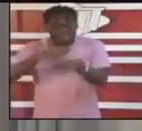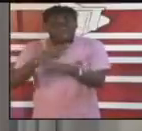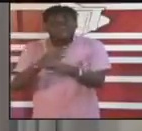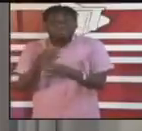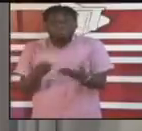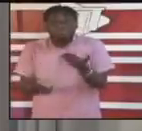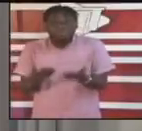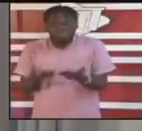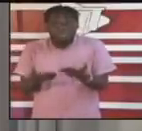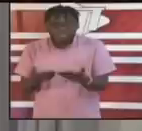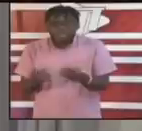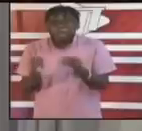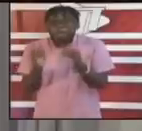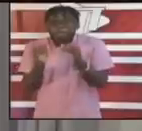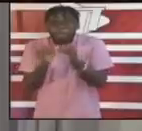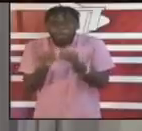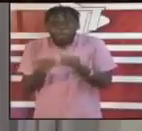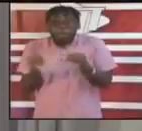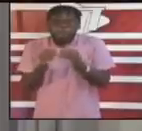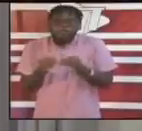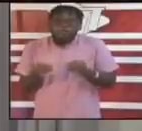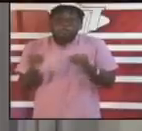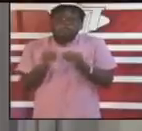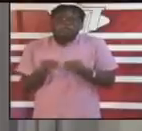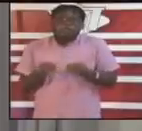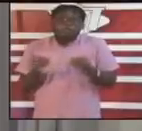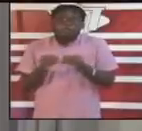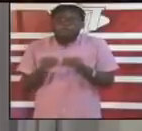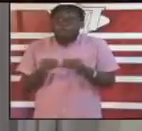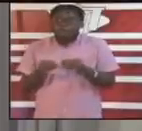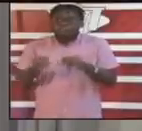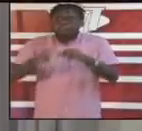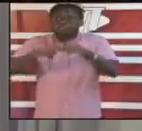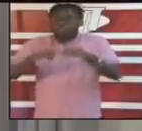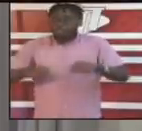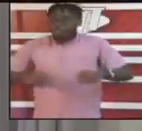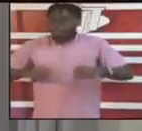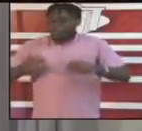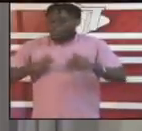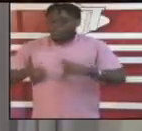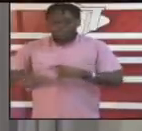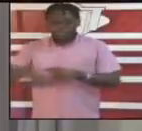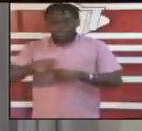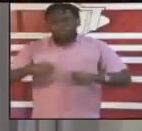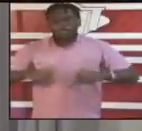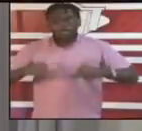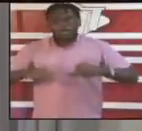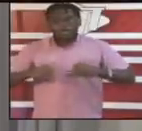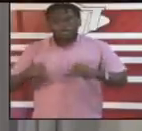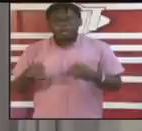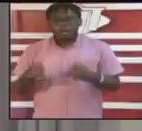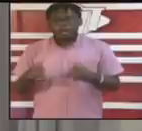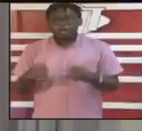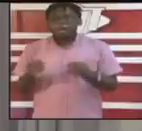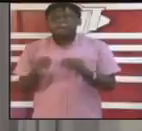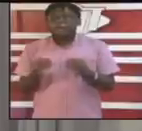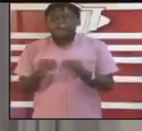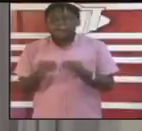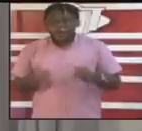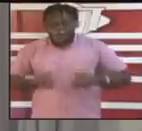more younger persons, not the elderly, people in their 20s, their 30s,